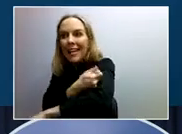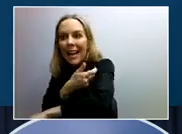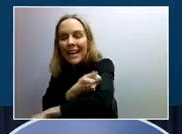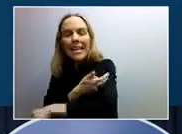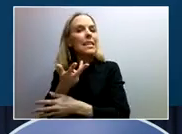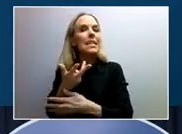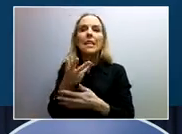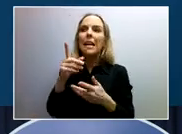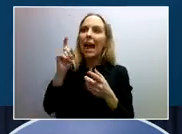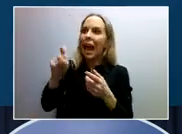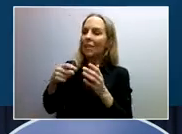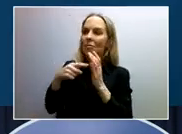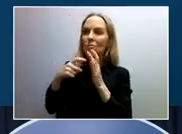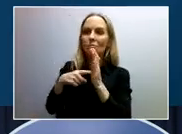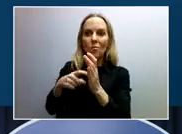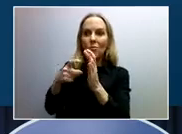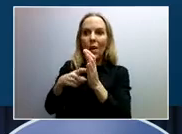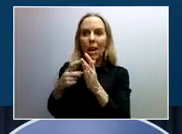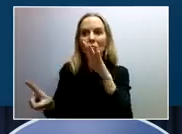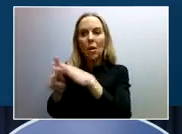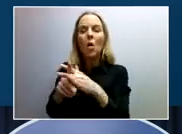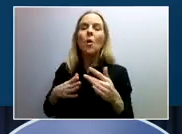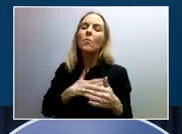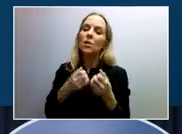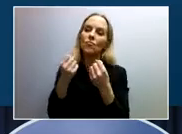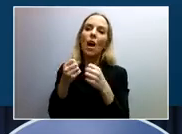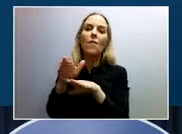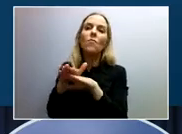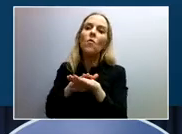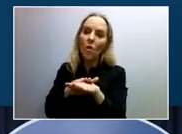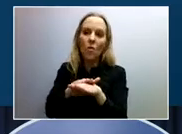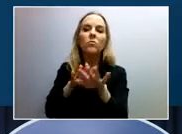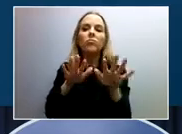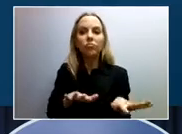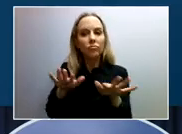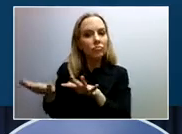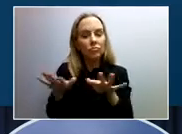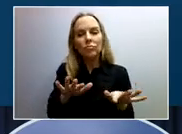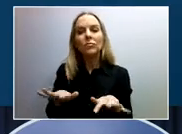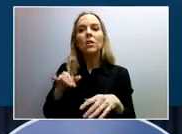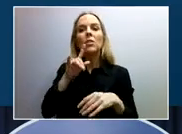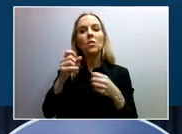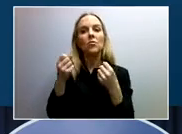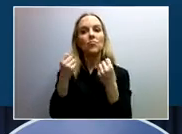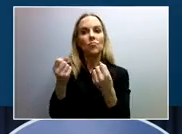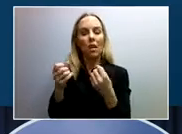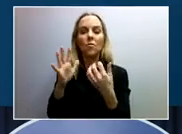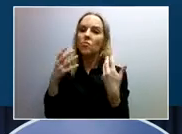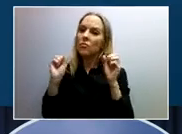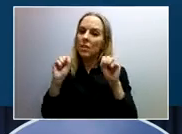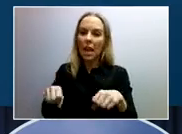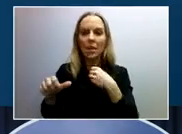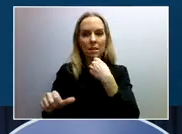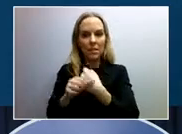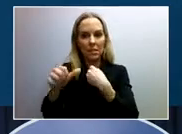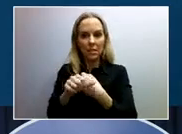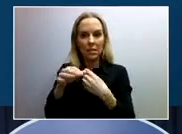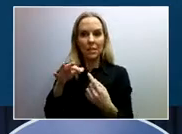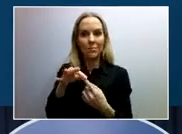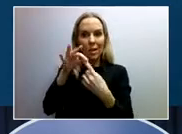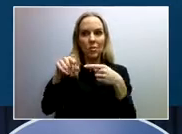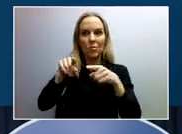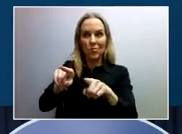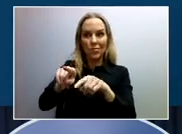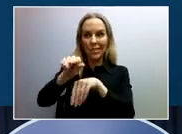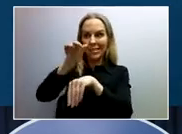slowly. Travel on multiple roads throughout Kentucky could be hazardous, especially during the evening commute.